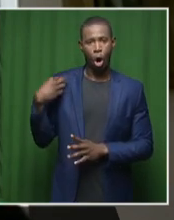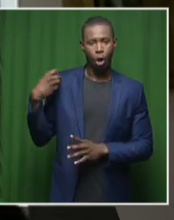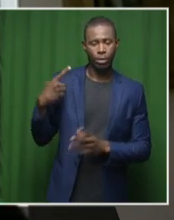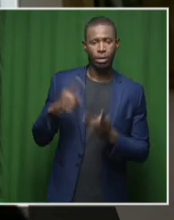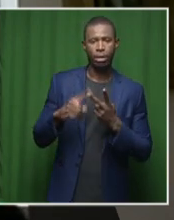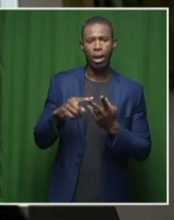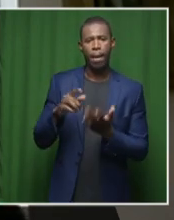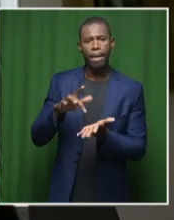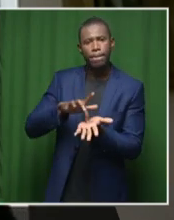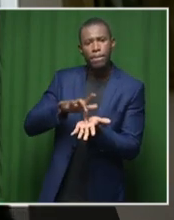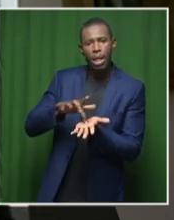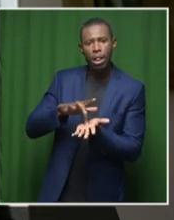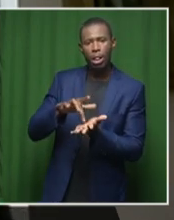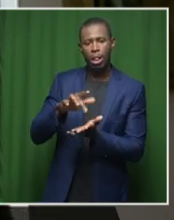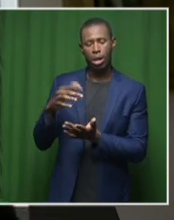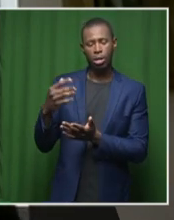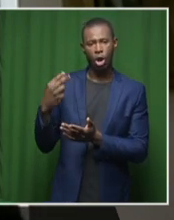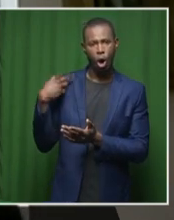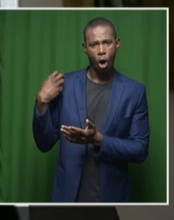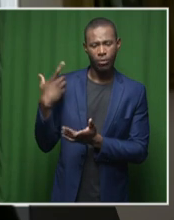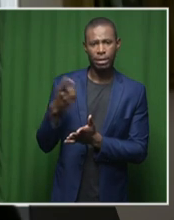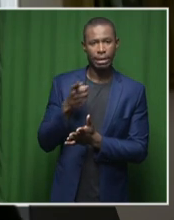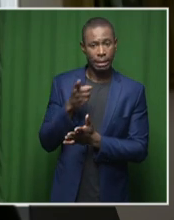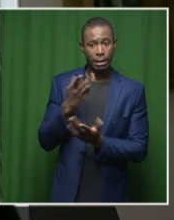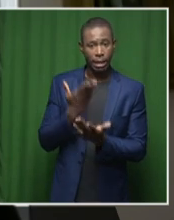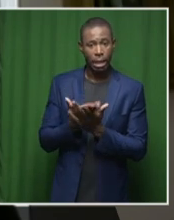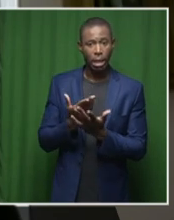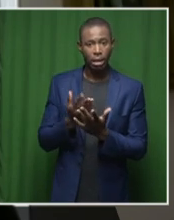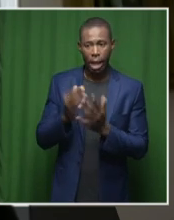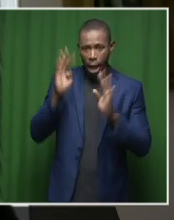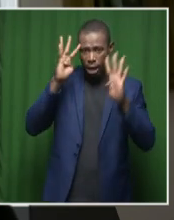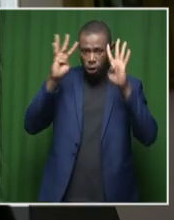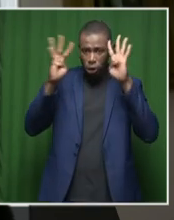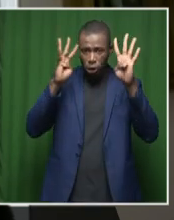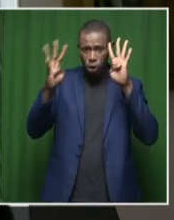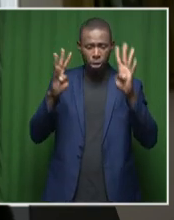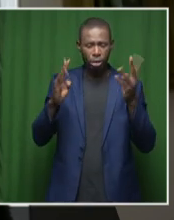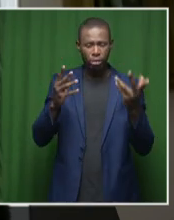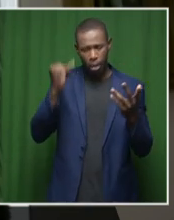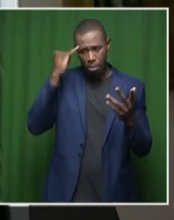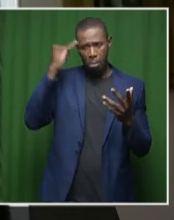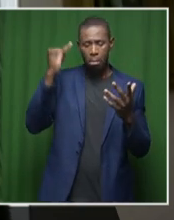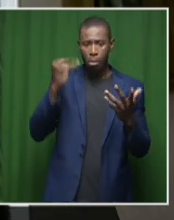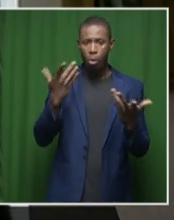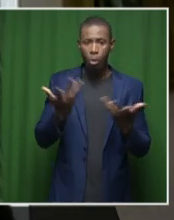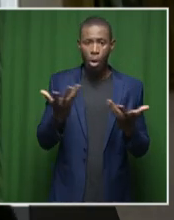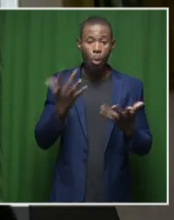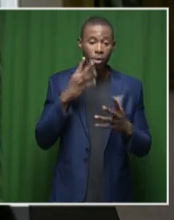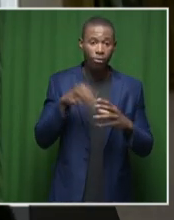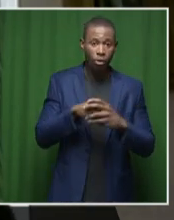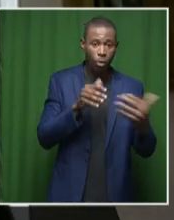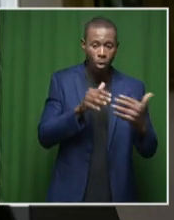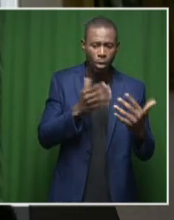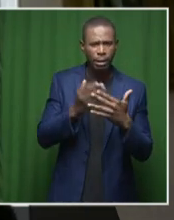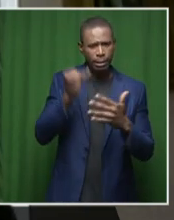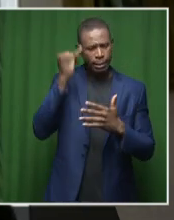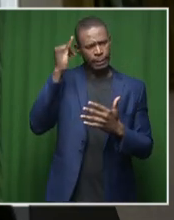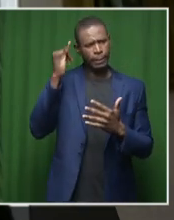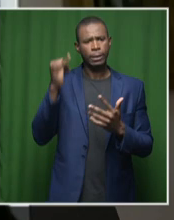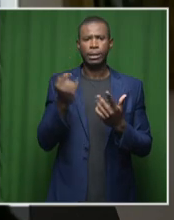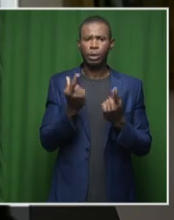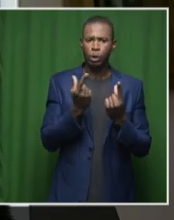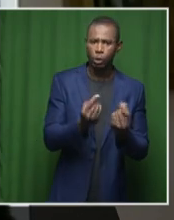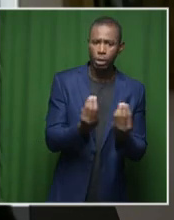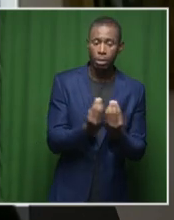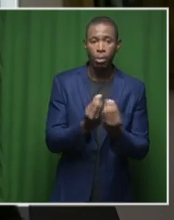have the ability to use their initiative on the ground to make decisions as the battle or the operation progresses.